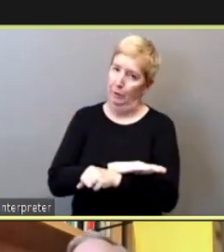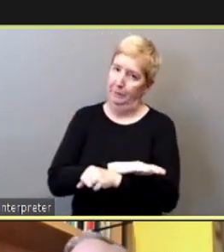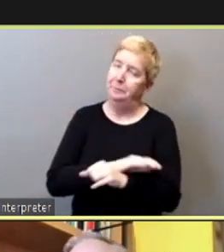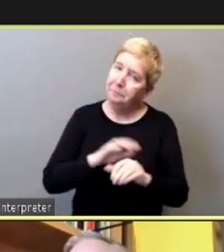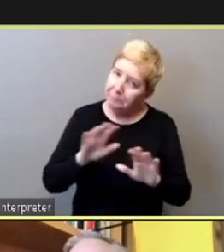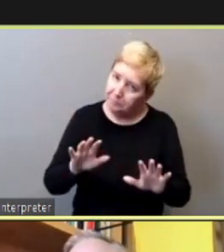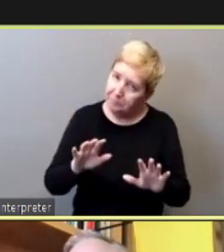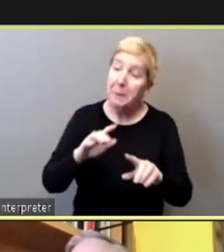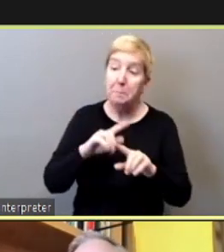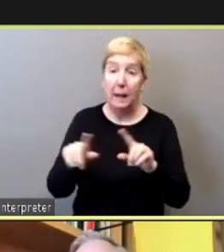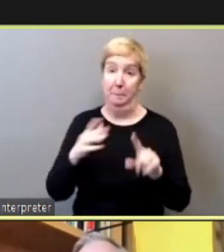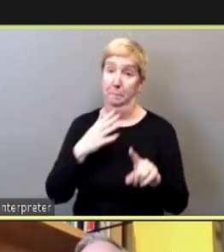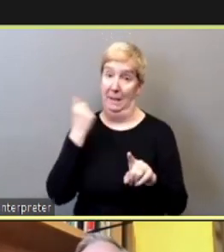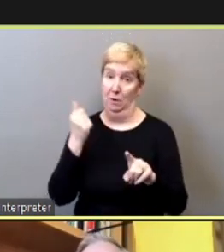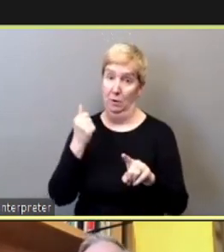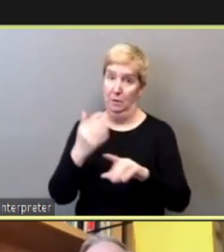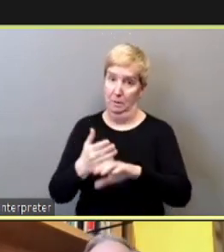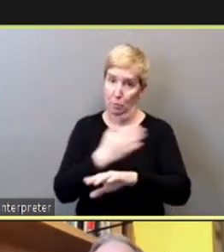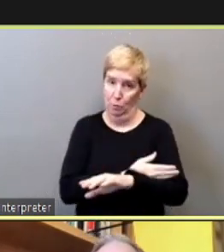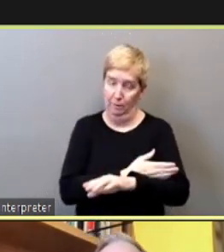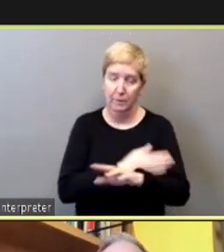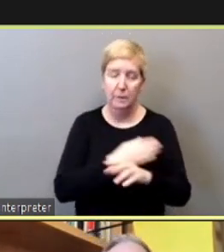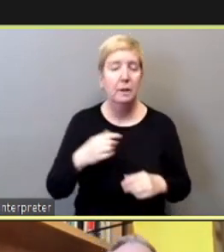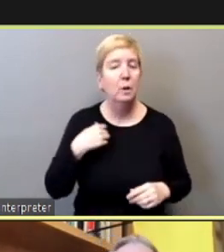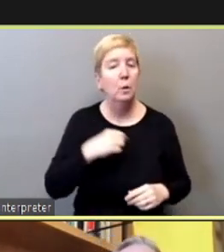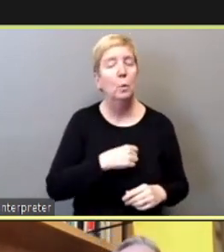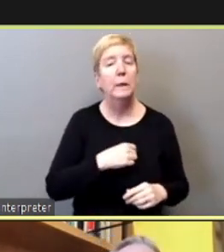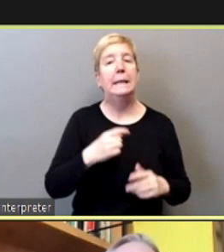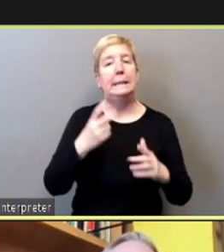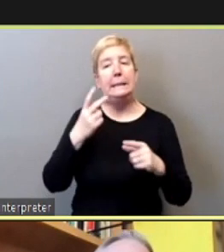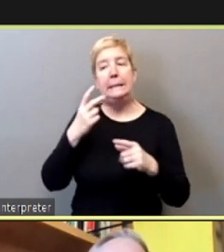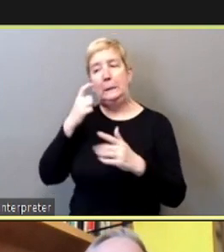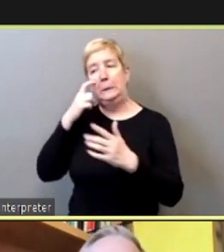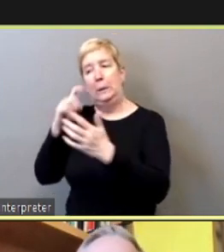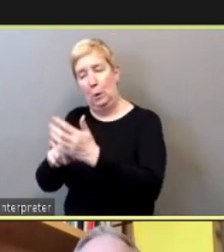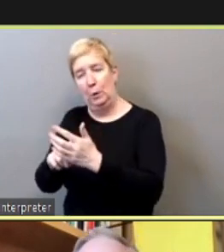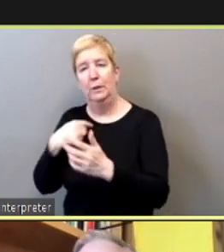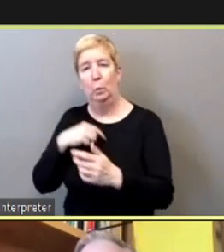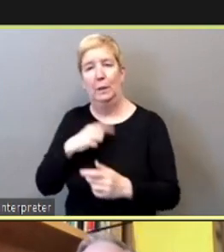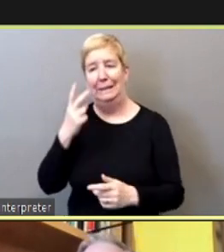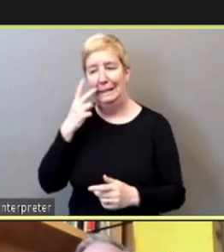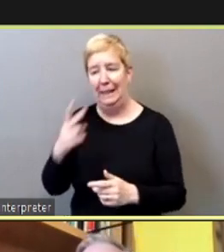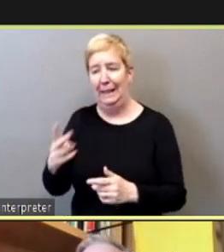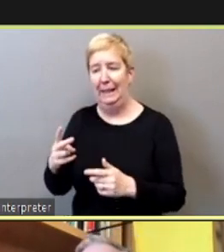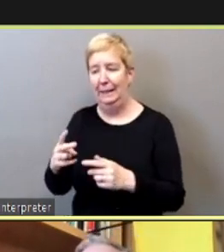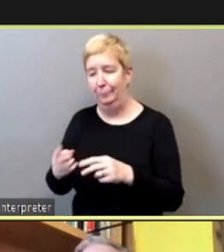has eased a great deal. We are seeing it, we think, a surge in post,